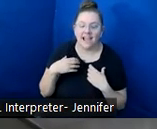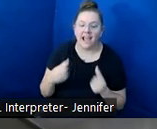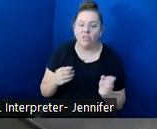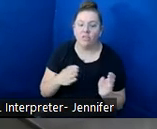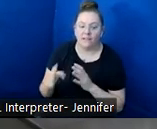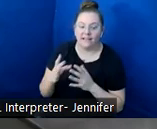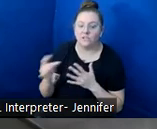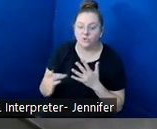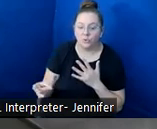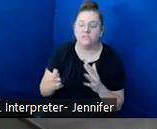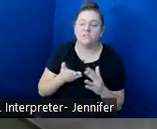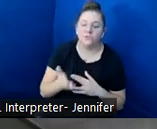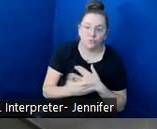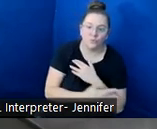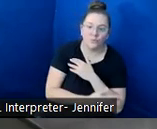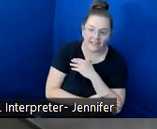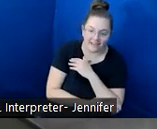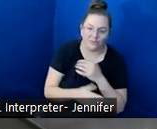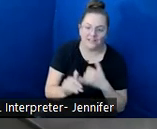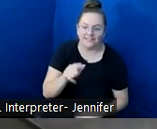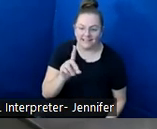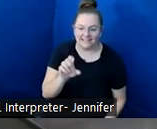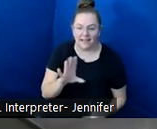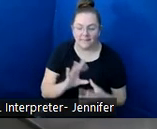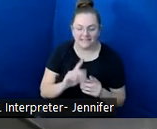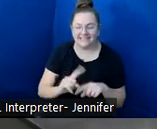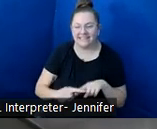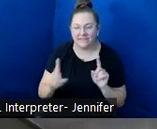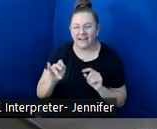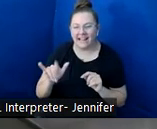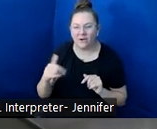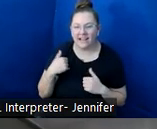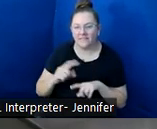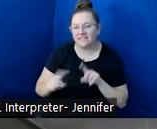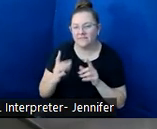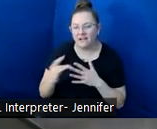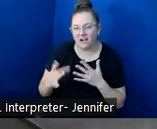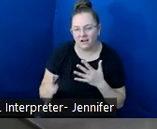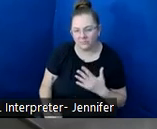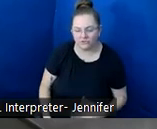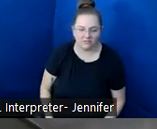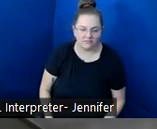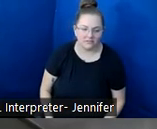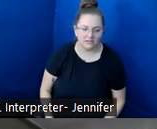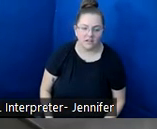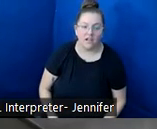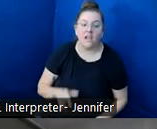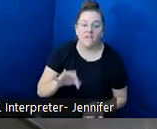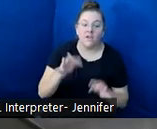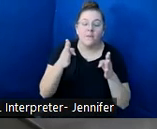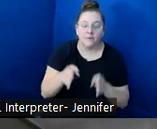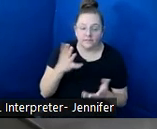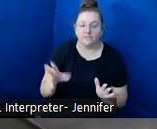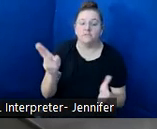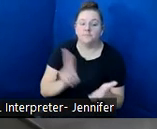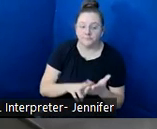through the county, because as Deb said, different counties have different options. And then if a person is enrolled in